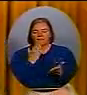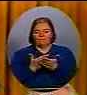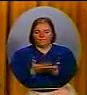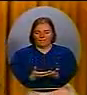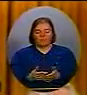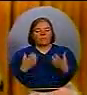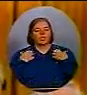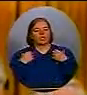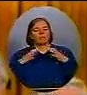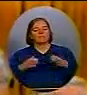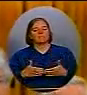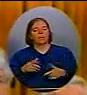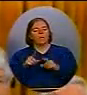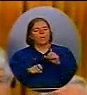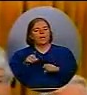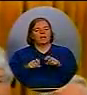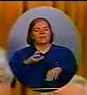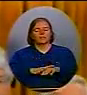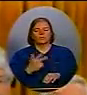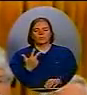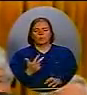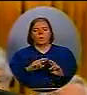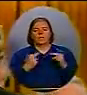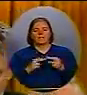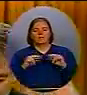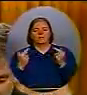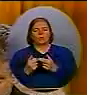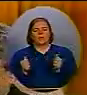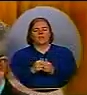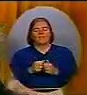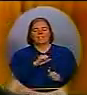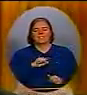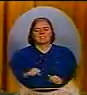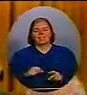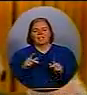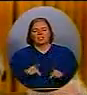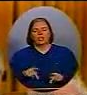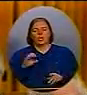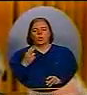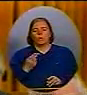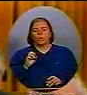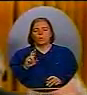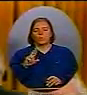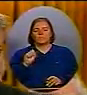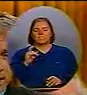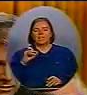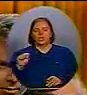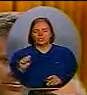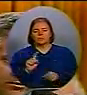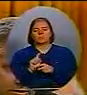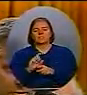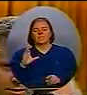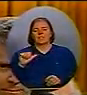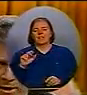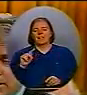Paolo Catania, Joe Borsellino, a meeting with Bernard Poulin, who is lobbying the government to get Robert Abdullah a key post. Now, Usakos is the Prime